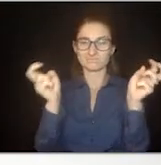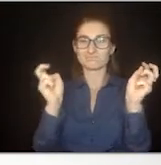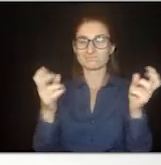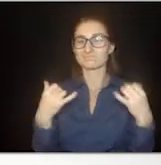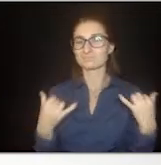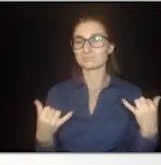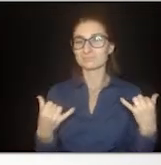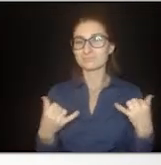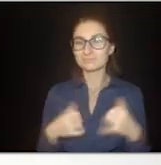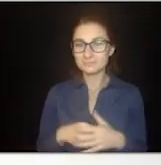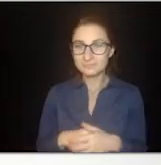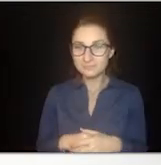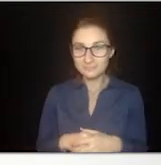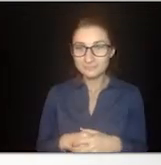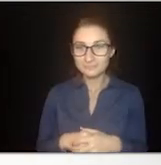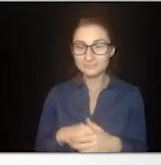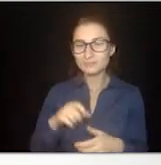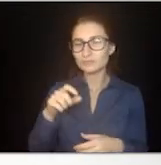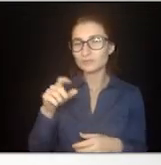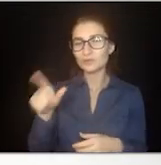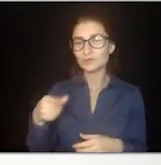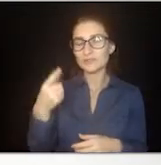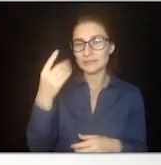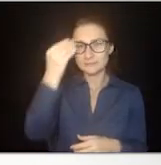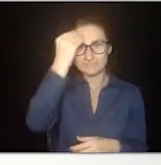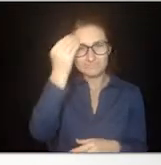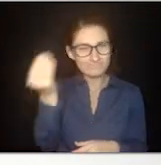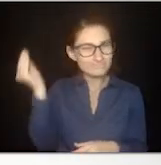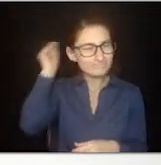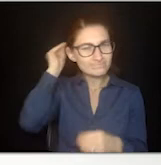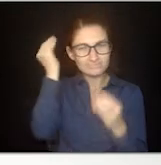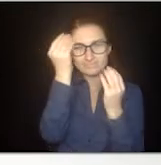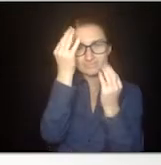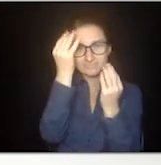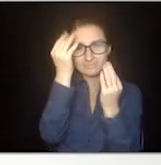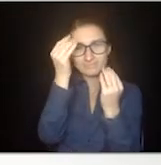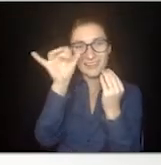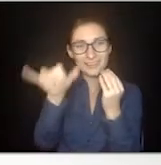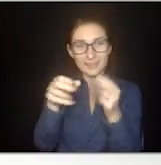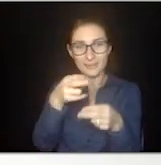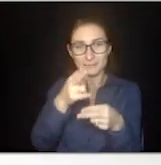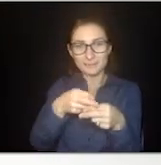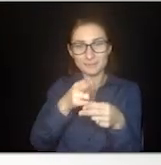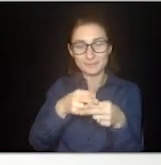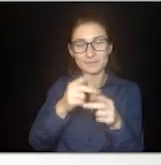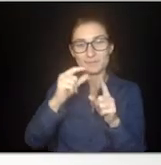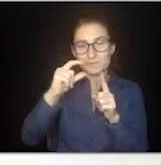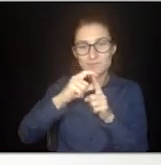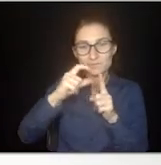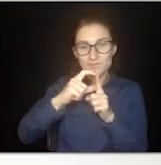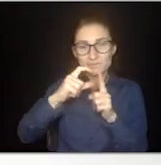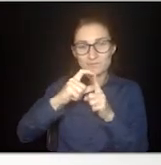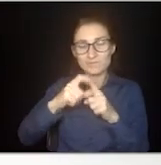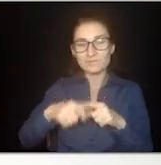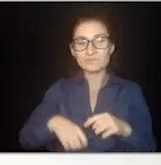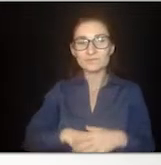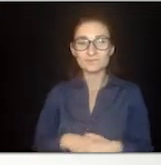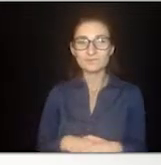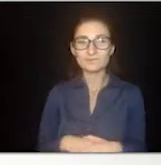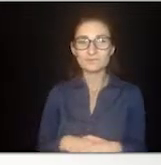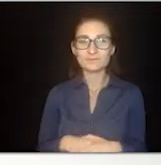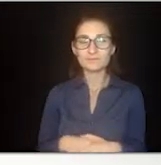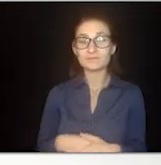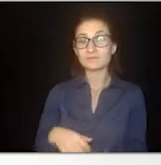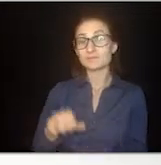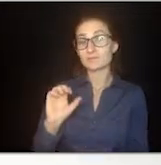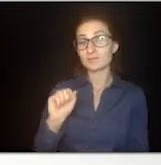with this group right now. So kind of hang on to that and digest that term in a minute. So